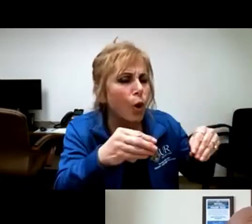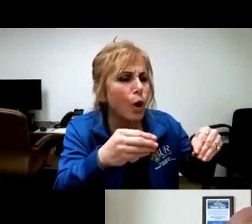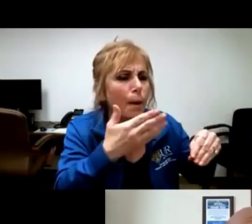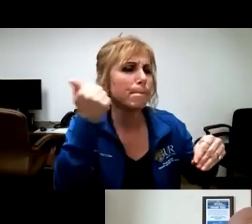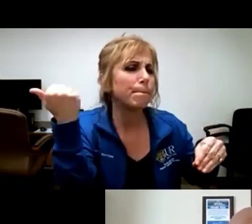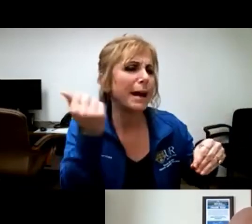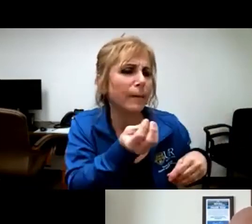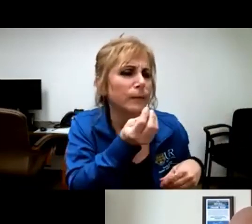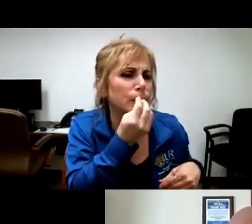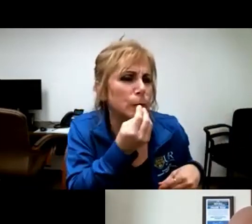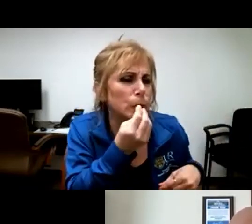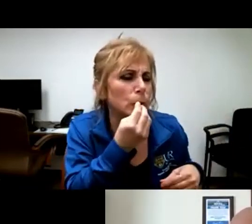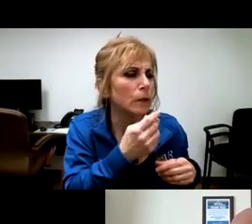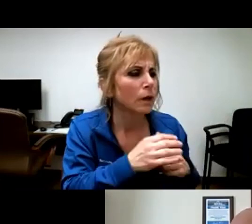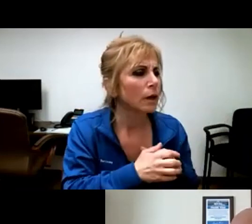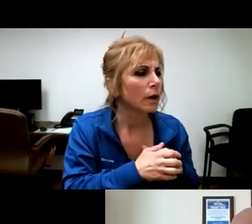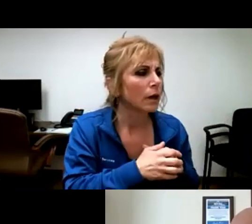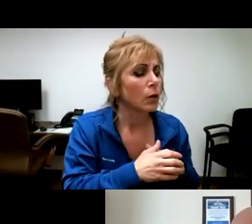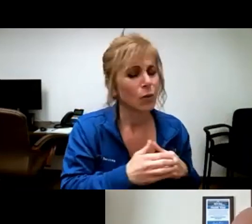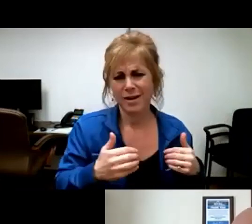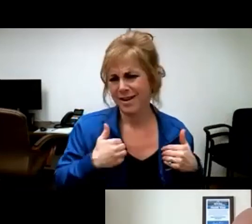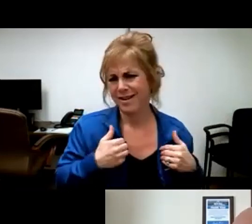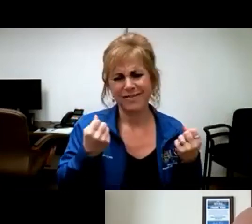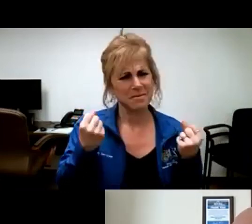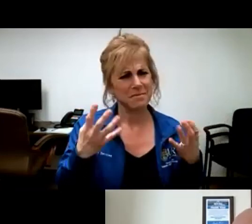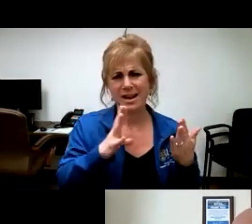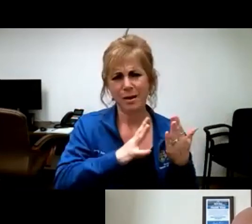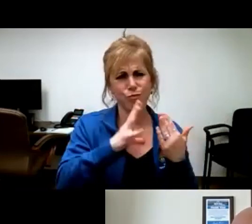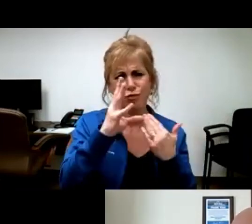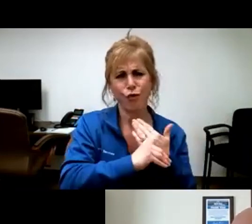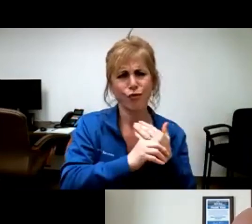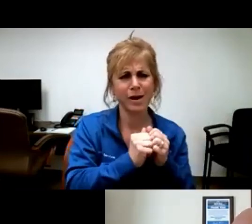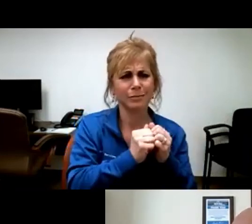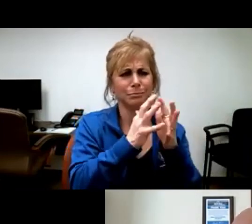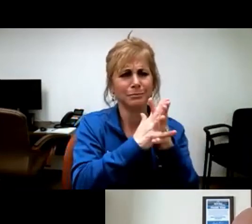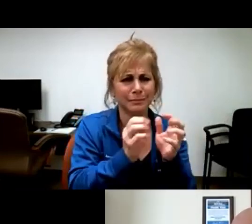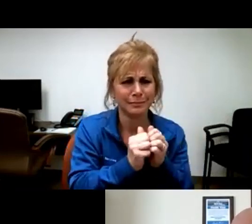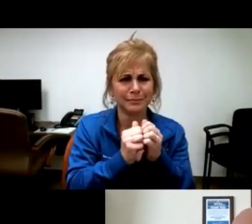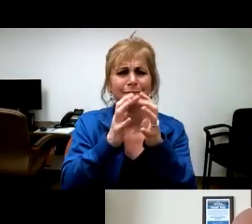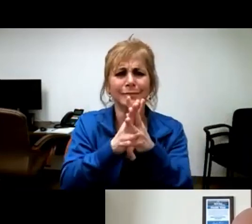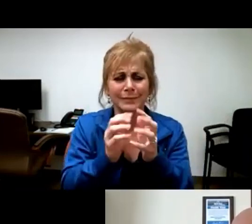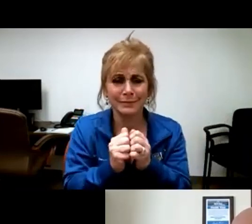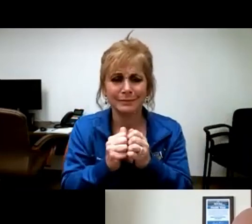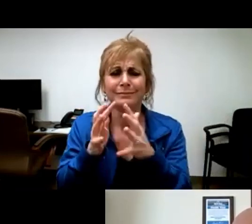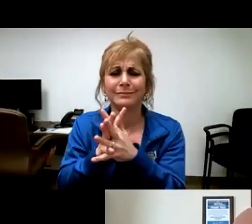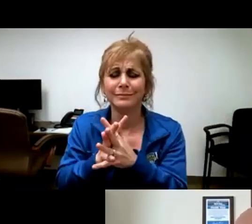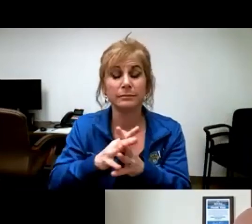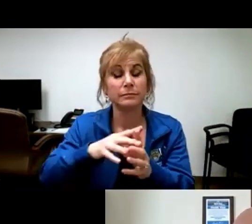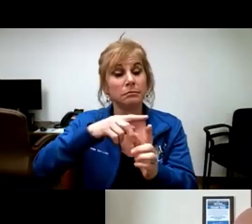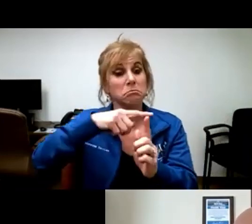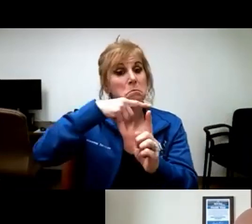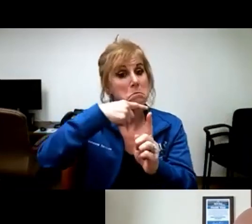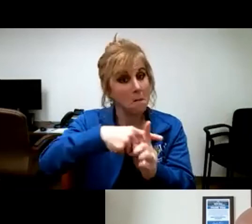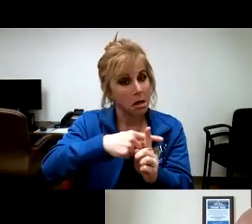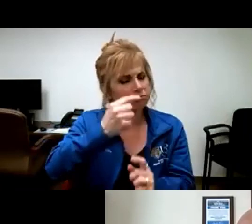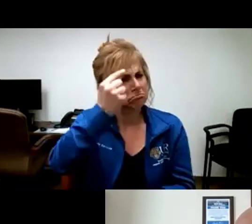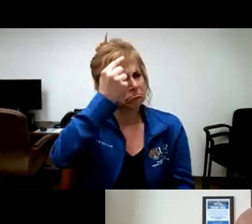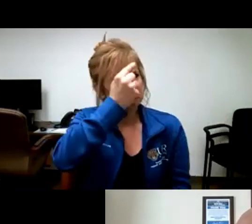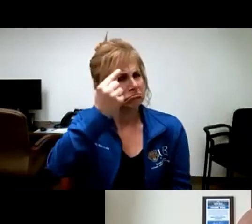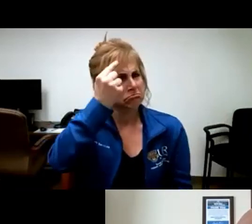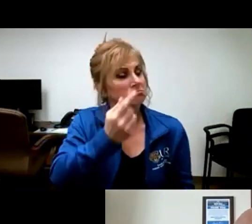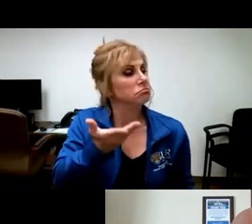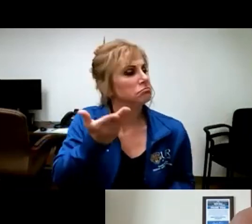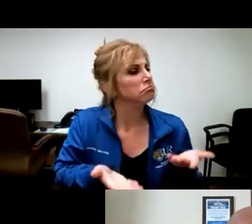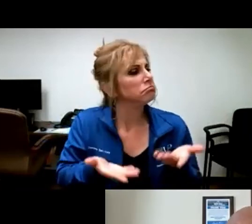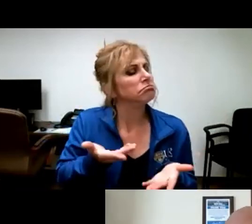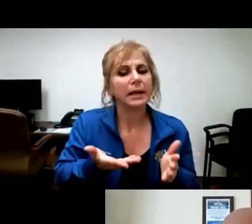with a number of programs trying to do this, but we also are looking at growing our own healthy foods in various parts of the city. And we're